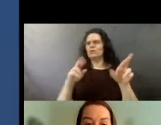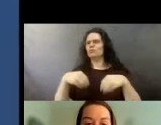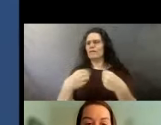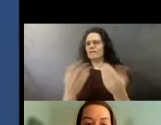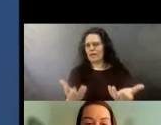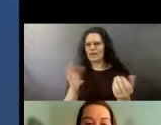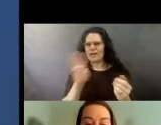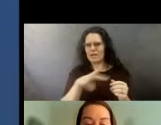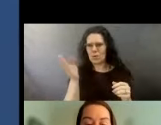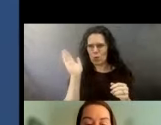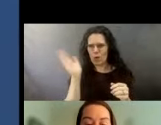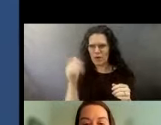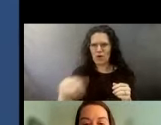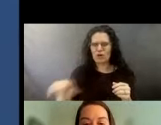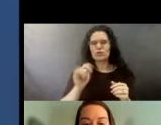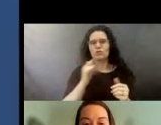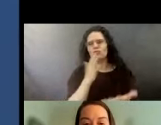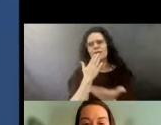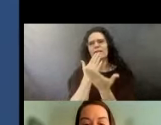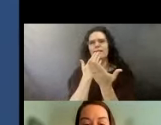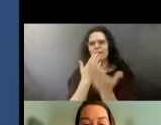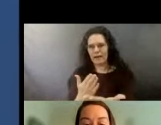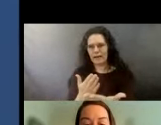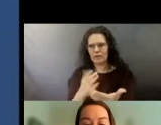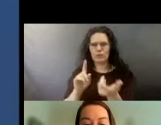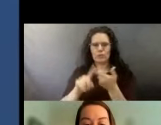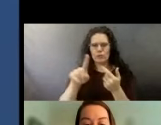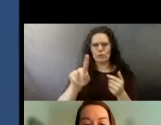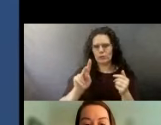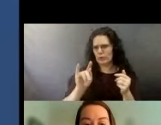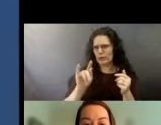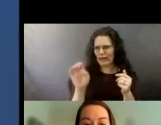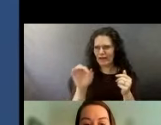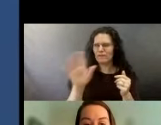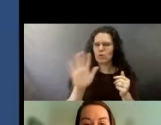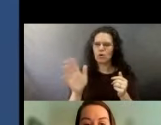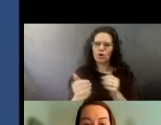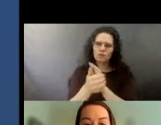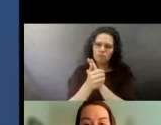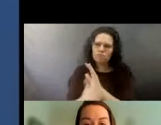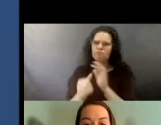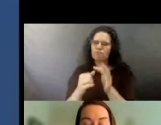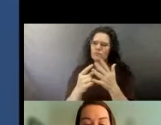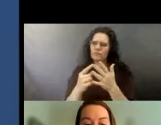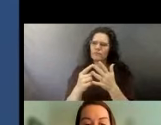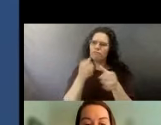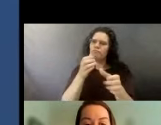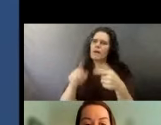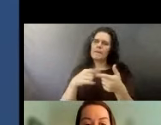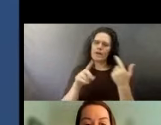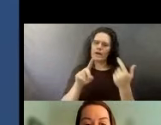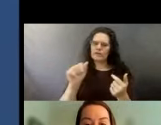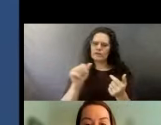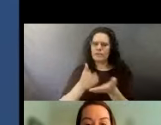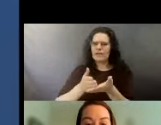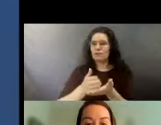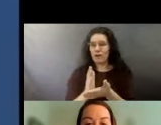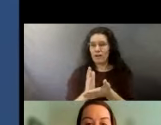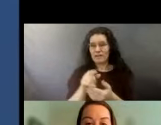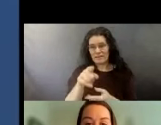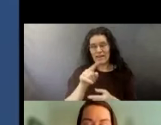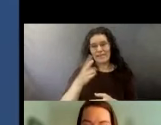for Medical Legal Partnership and Health Outreach Partners for bringing her expertise in disability rights as an attorney who worked for 17